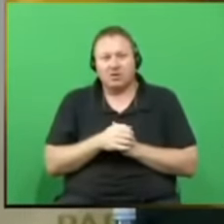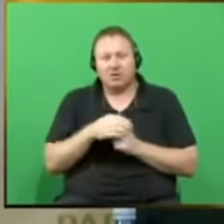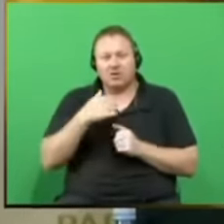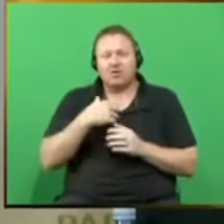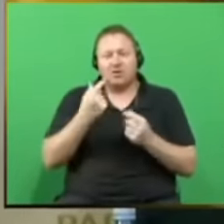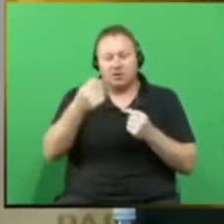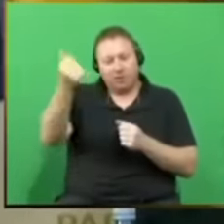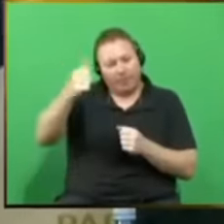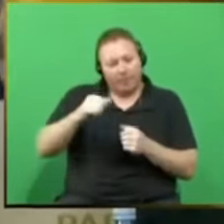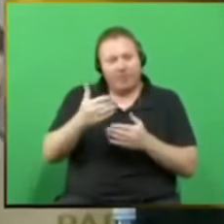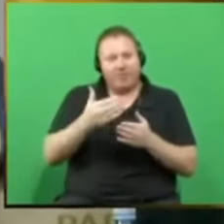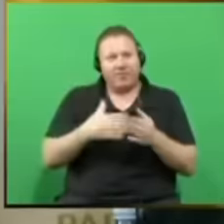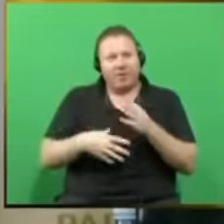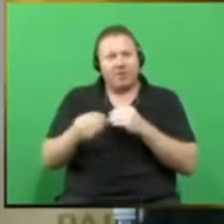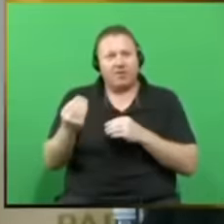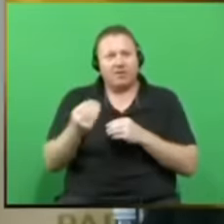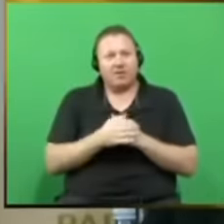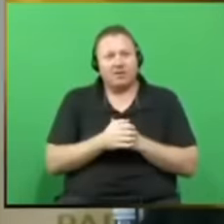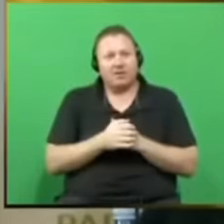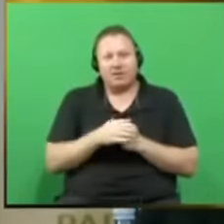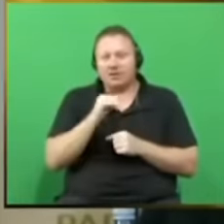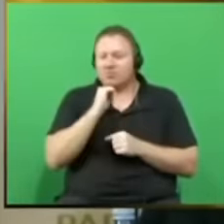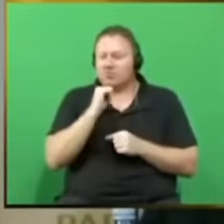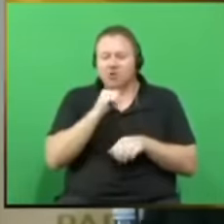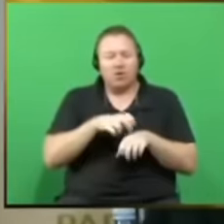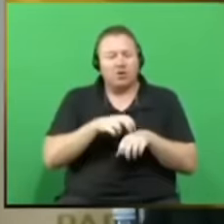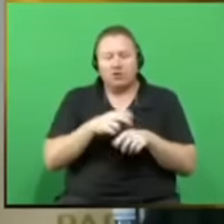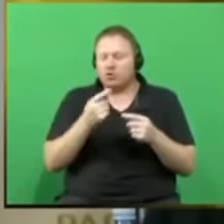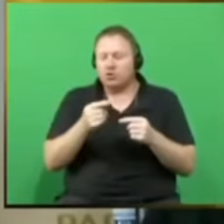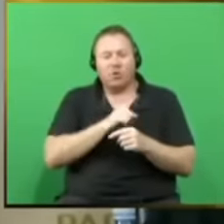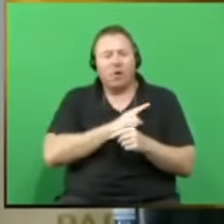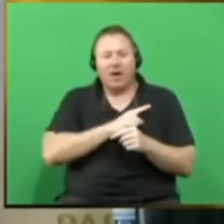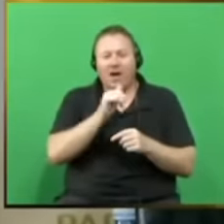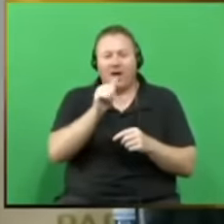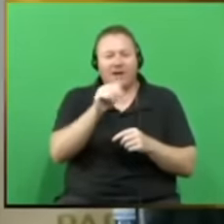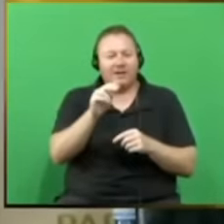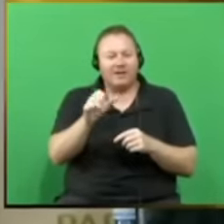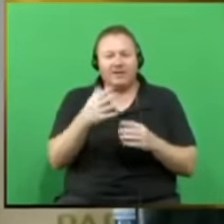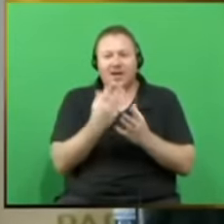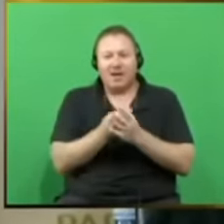left? But he didn't have to do that because you've already done that for him.